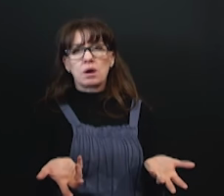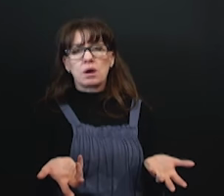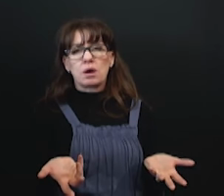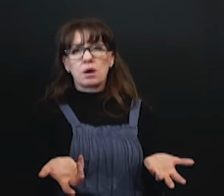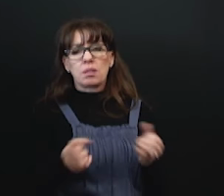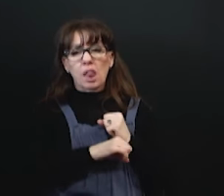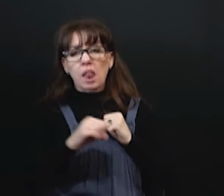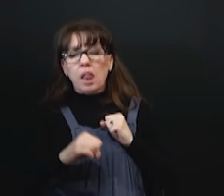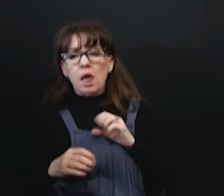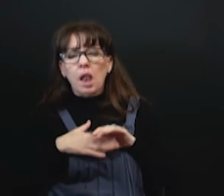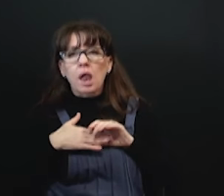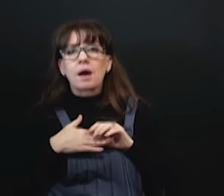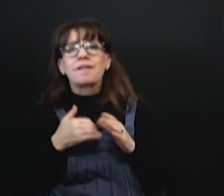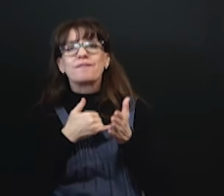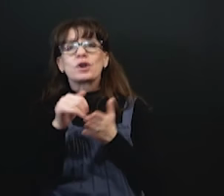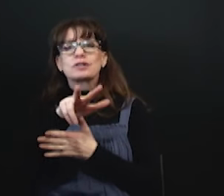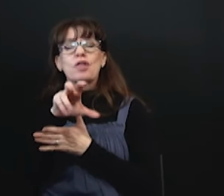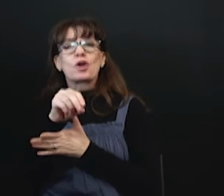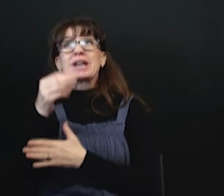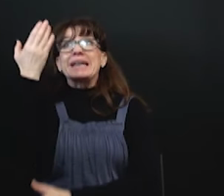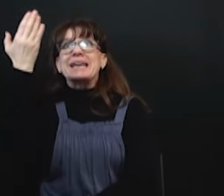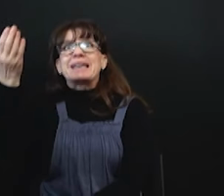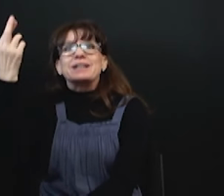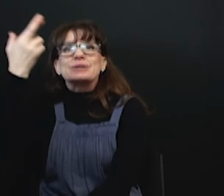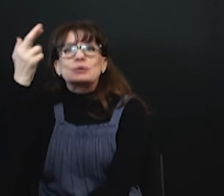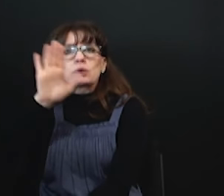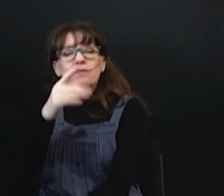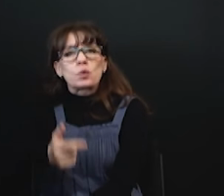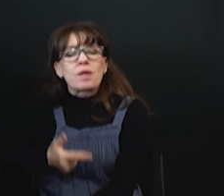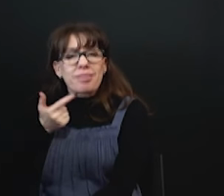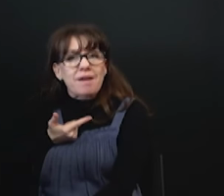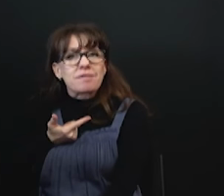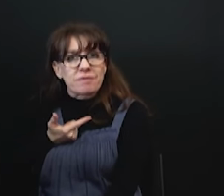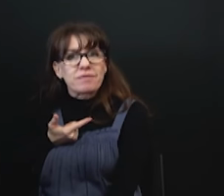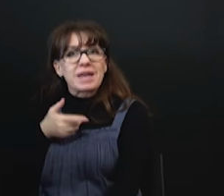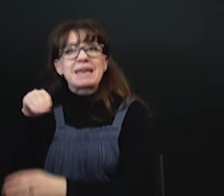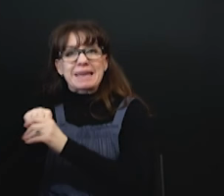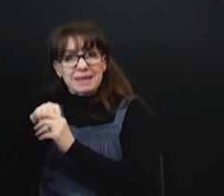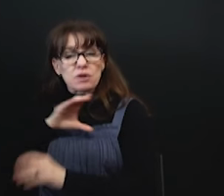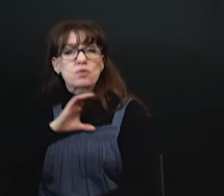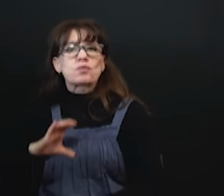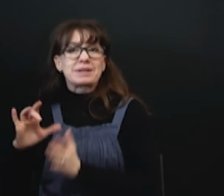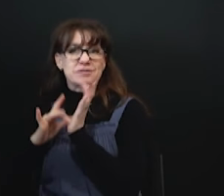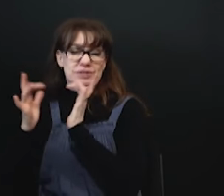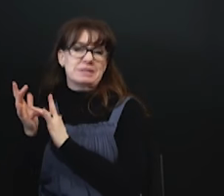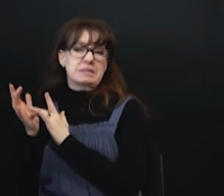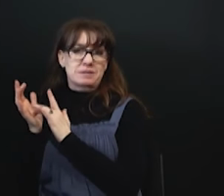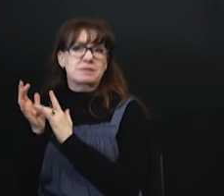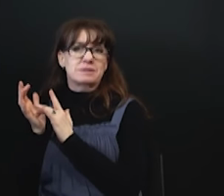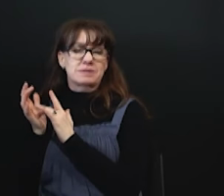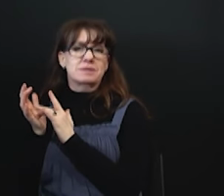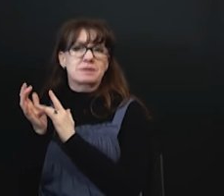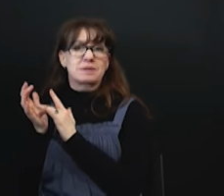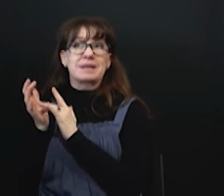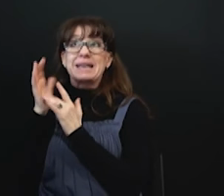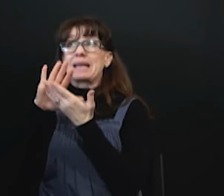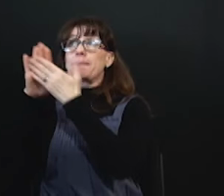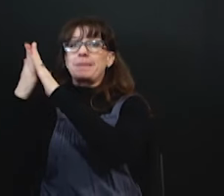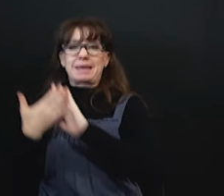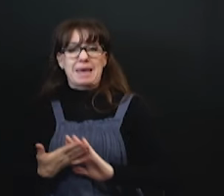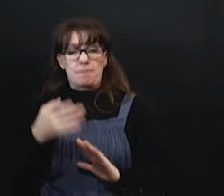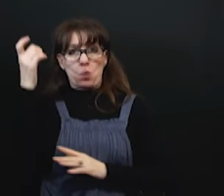Paul says, verse 30, he is the source of your life in Christ Jesus, who became for us